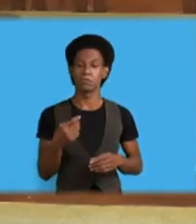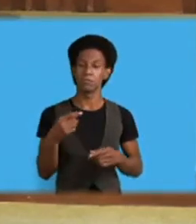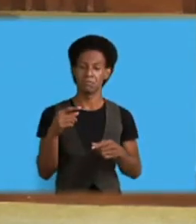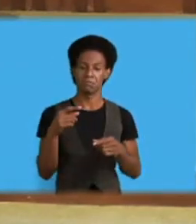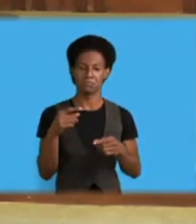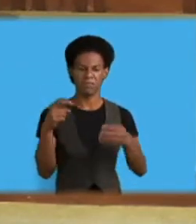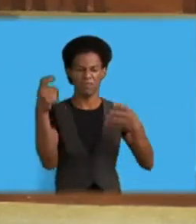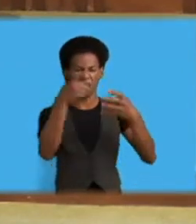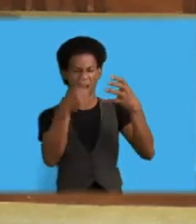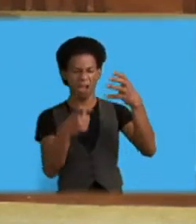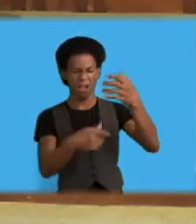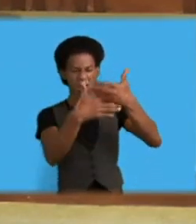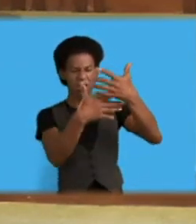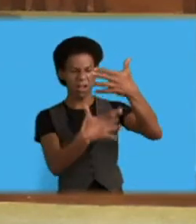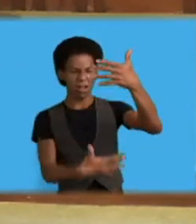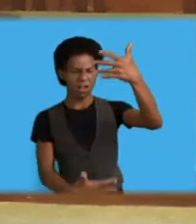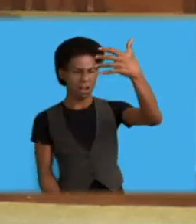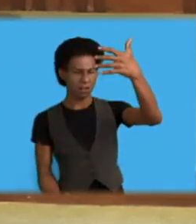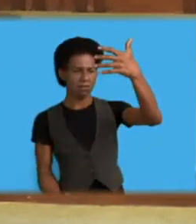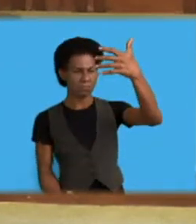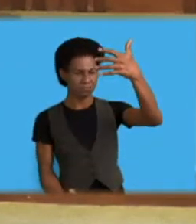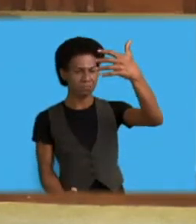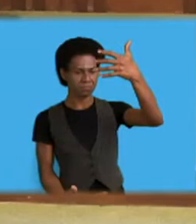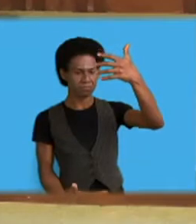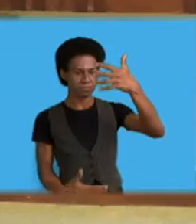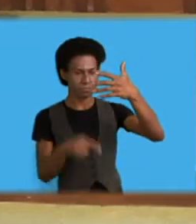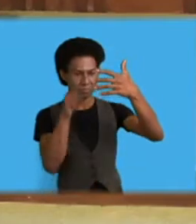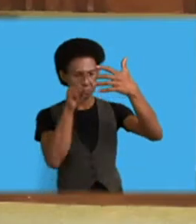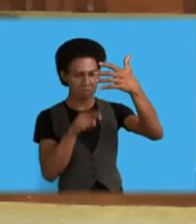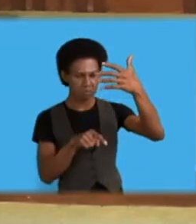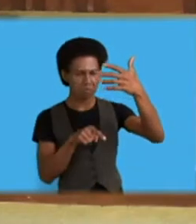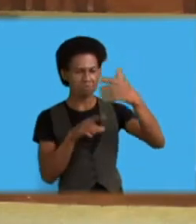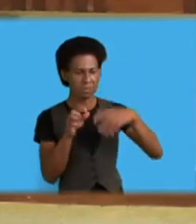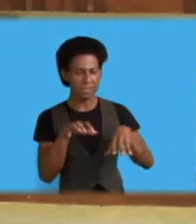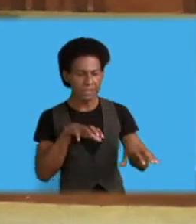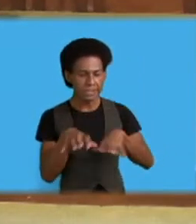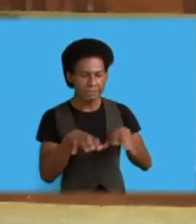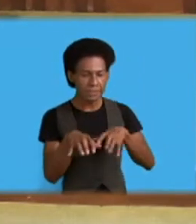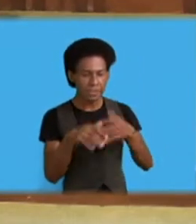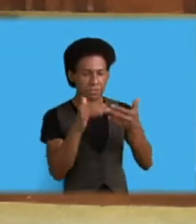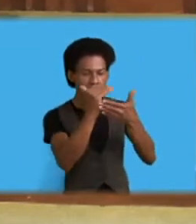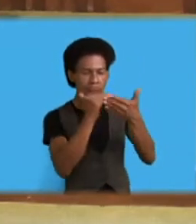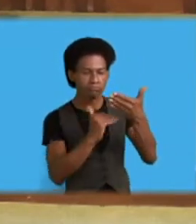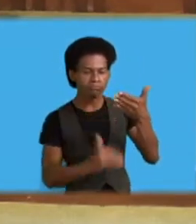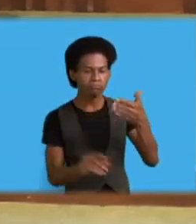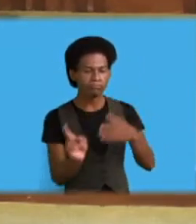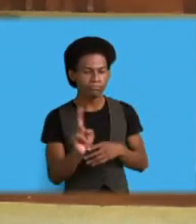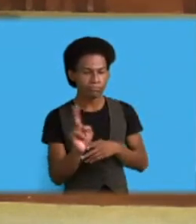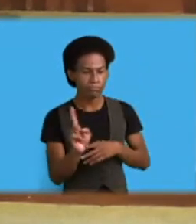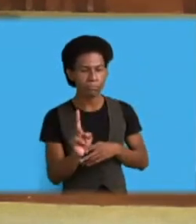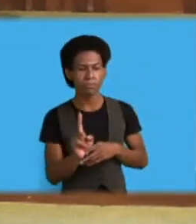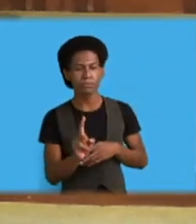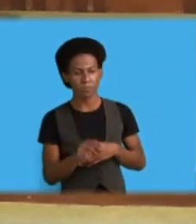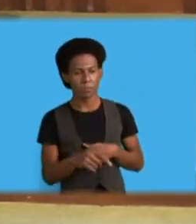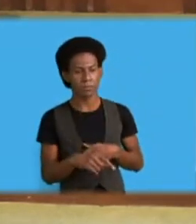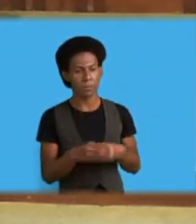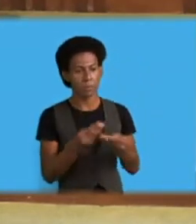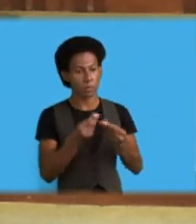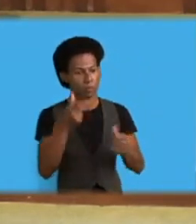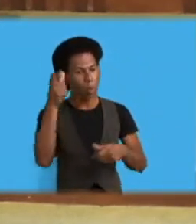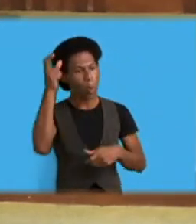he's doing. And it is all about firefighting. It is all about addressing concerns from different... And that